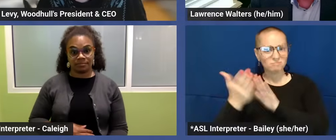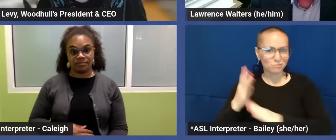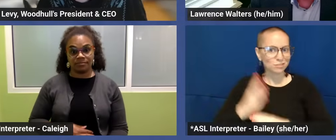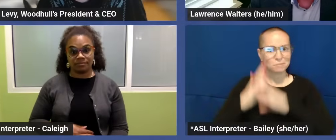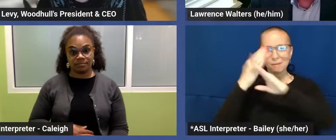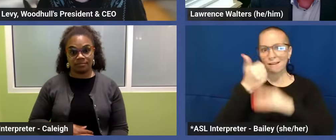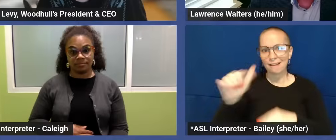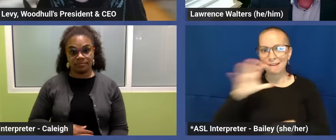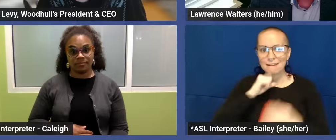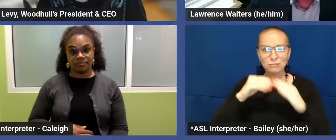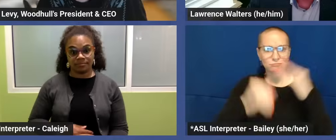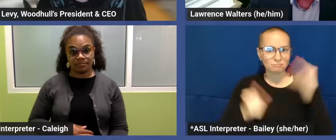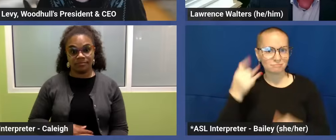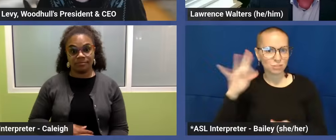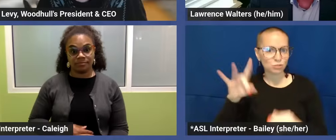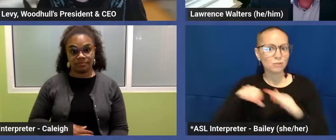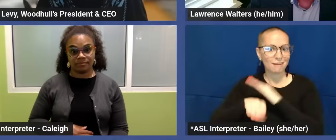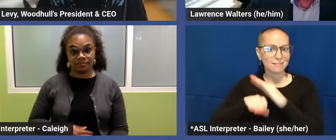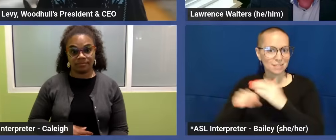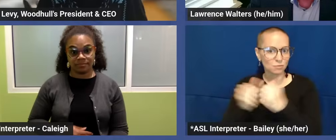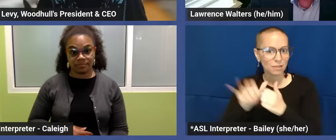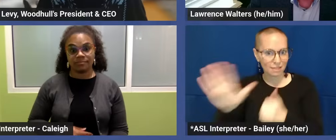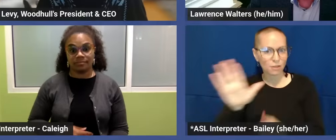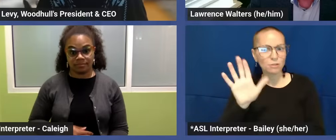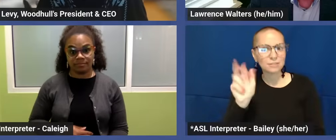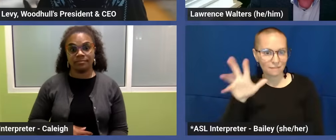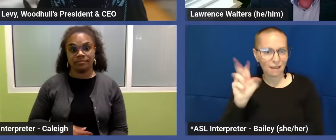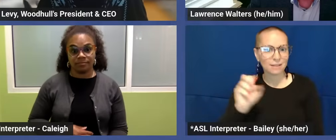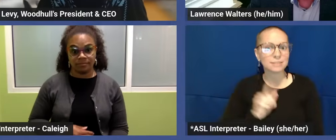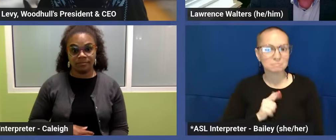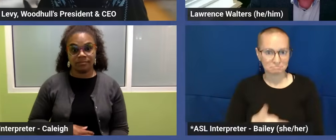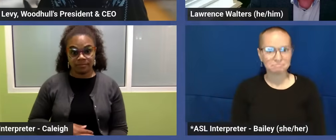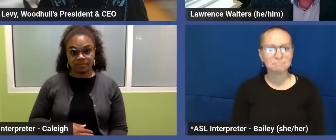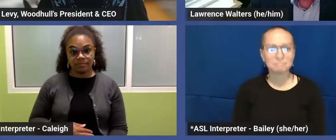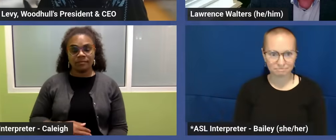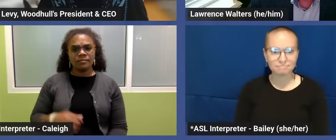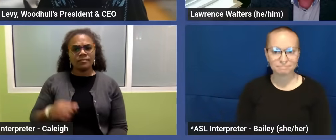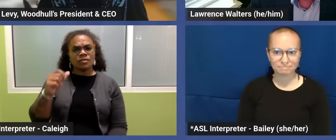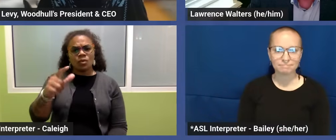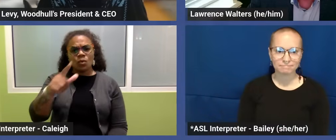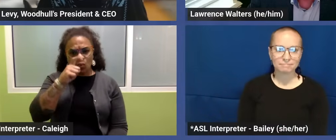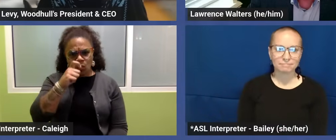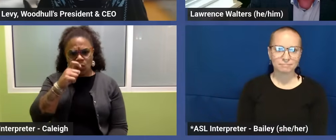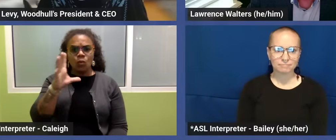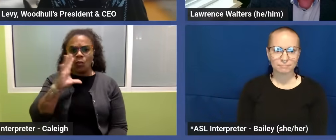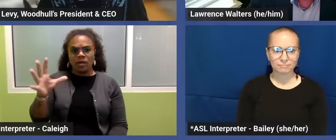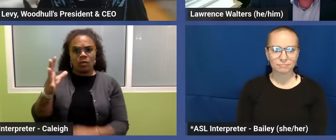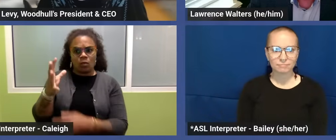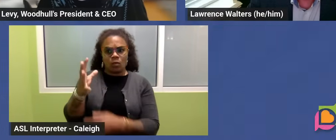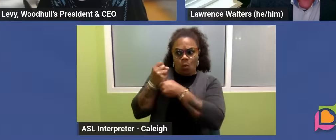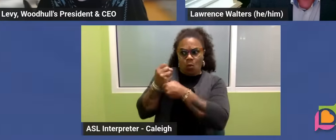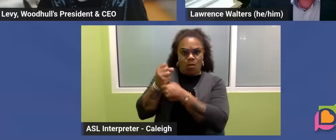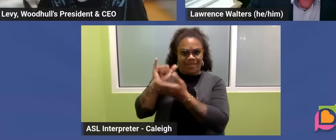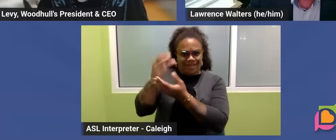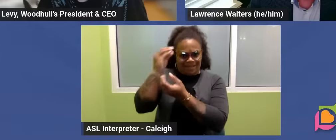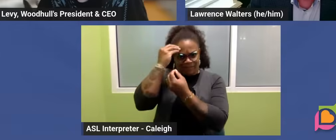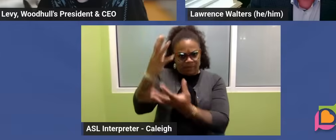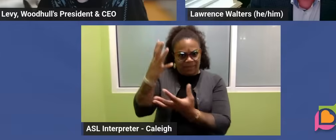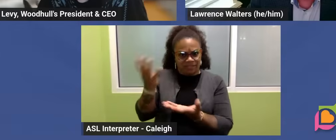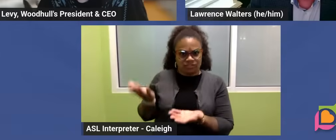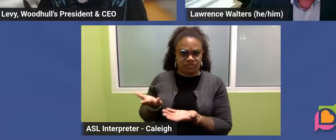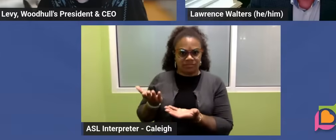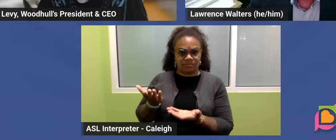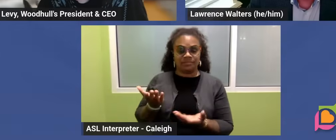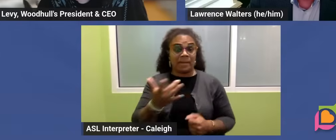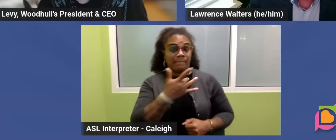minors attempting to access with their device. Who holds that information, though? It's typically stored